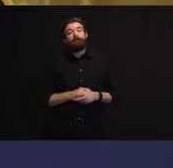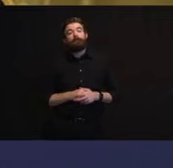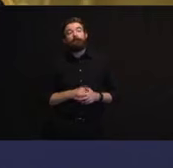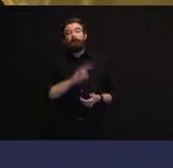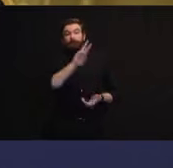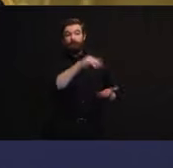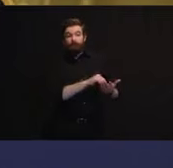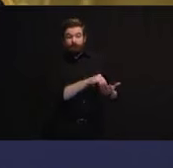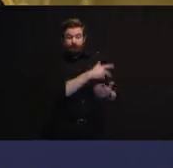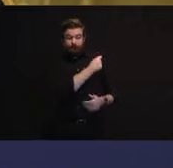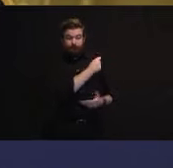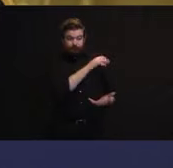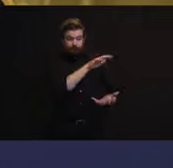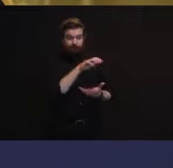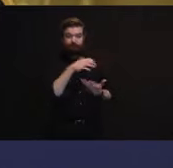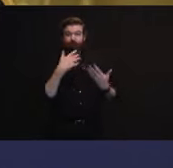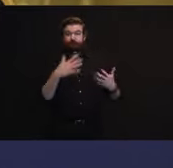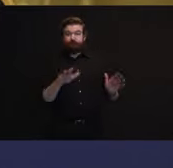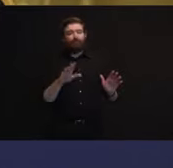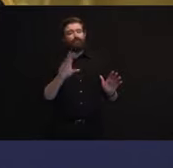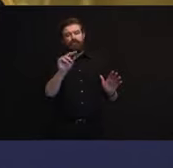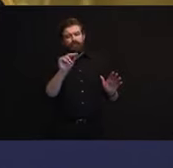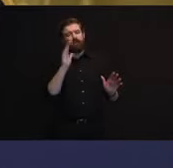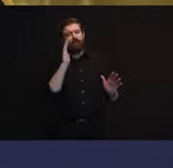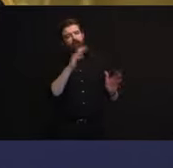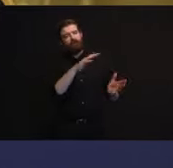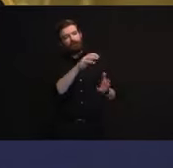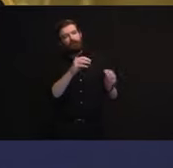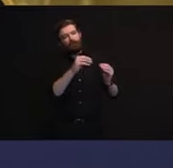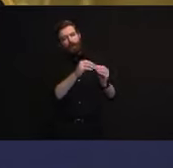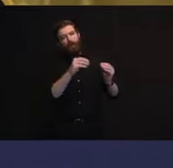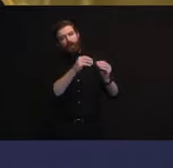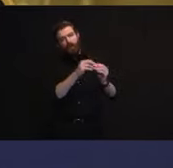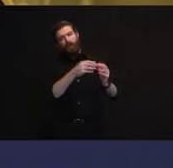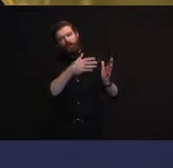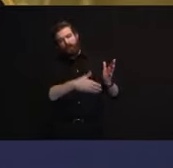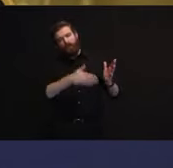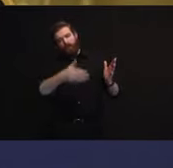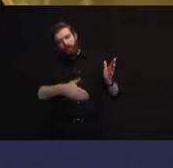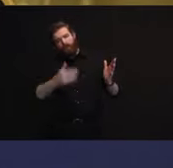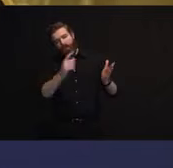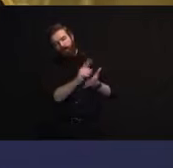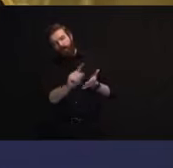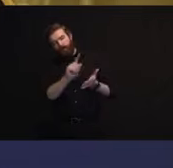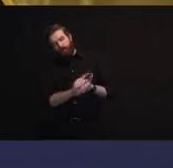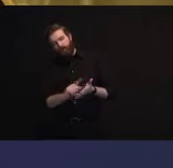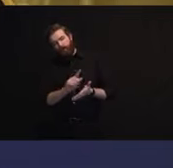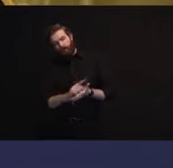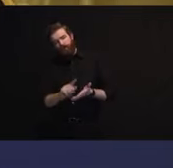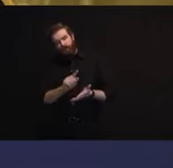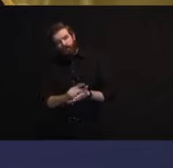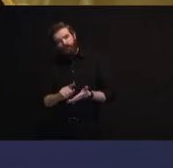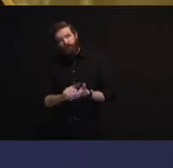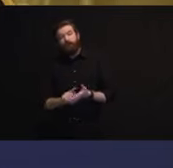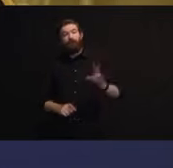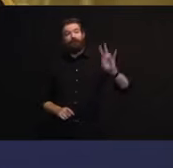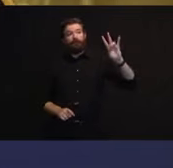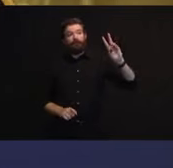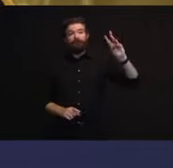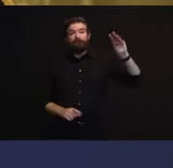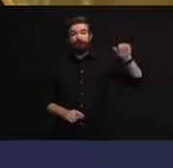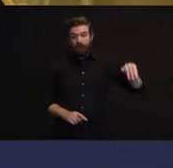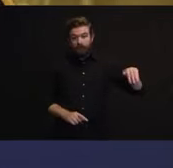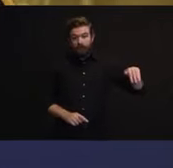tens, then hundreds of thousands, and then millions. No, I think that it is not. I think my numbers were for